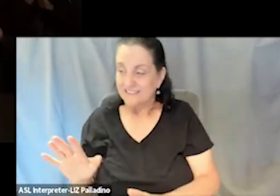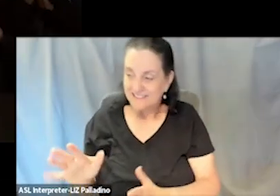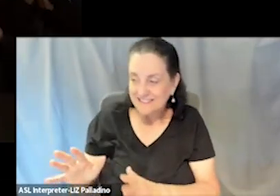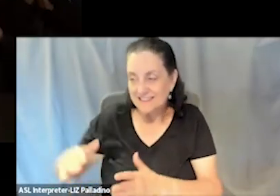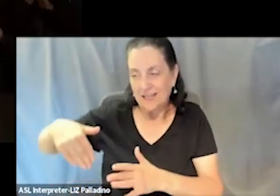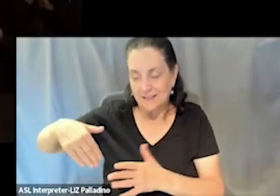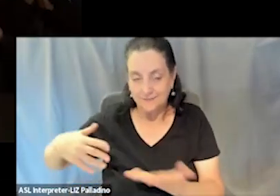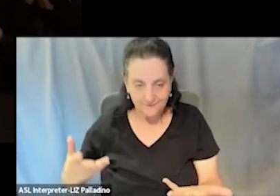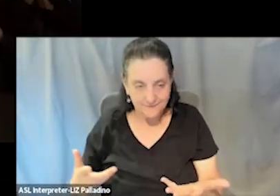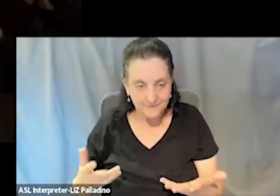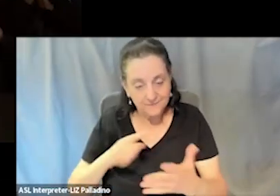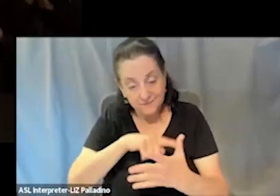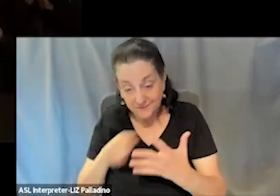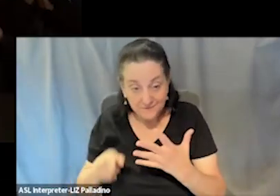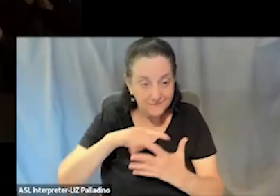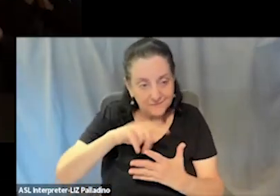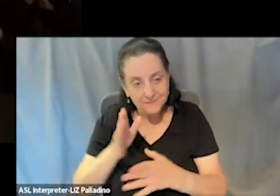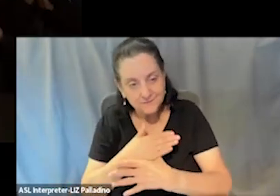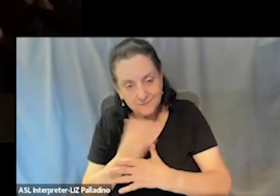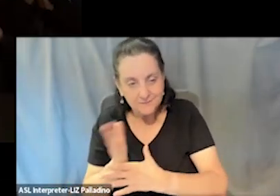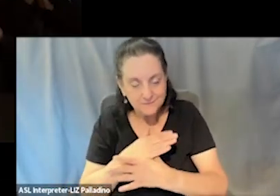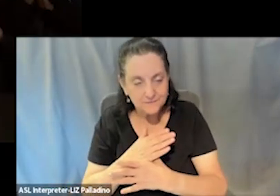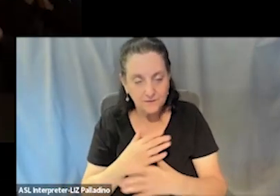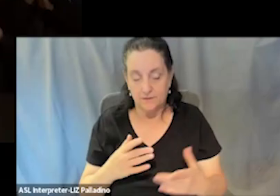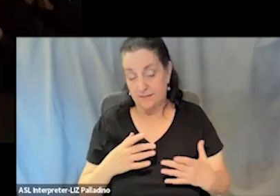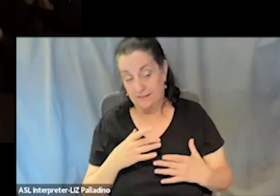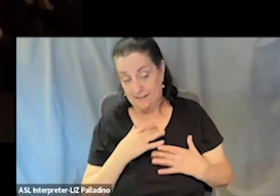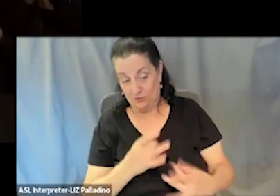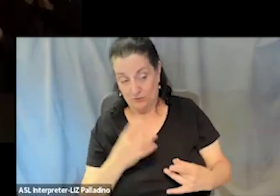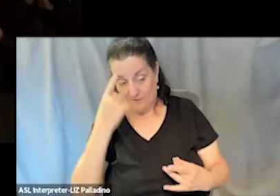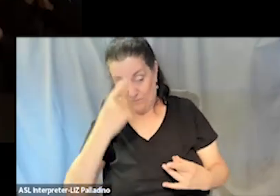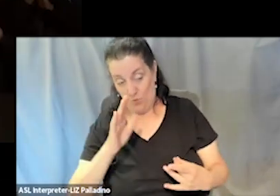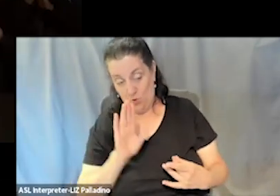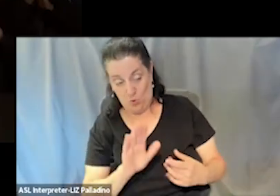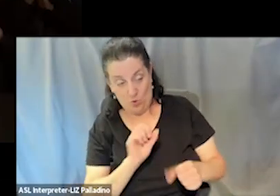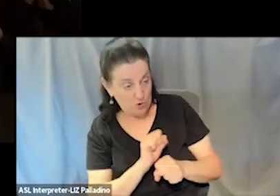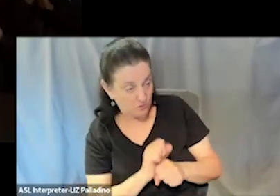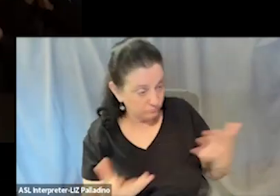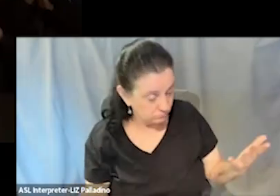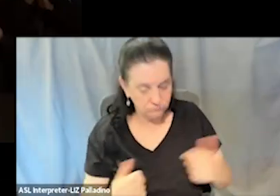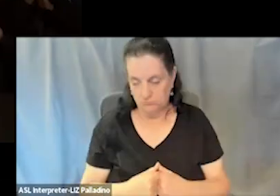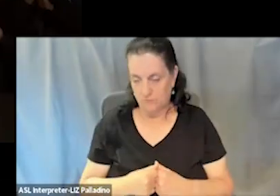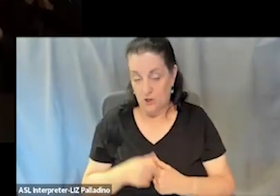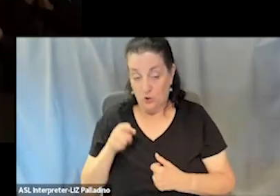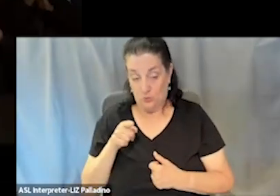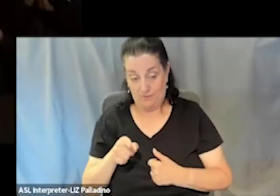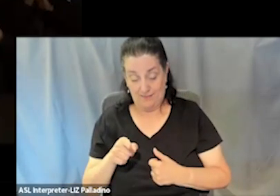one qualification. Do they have an interest and a like in your work? Do they have the capacity